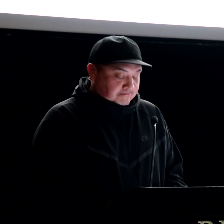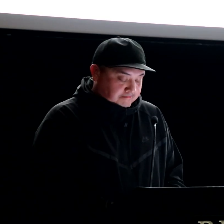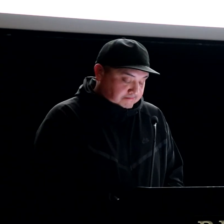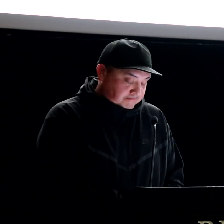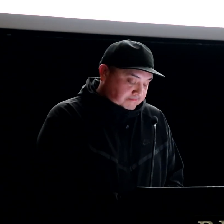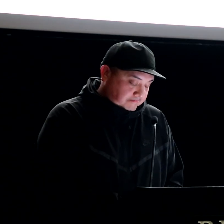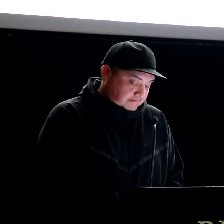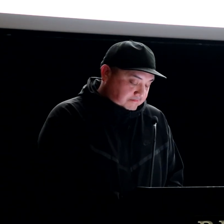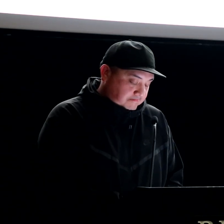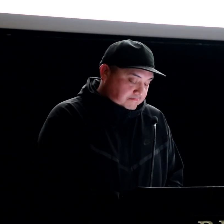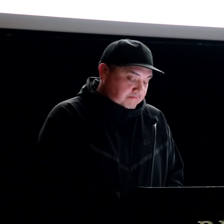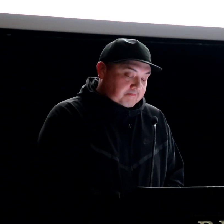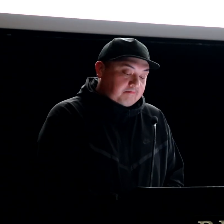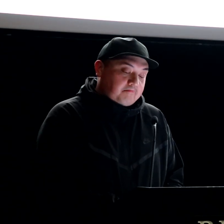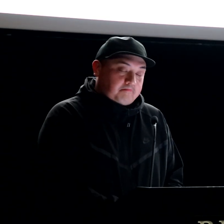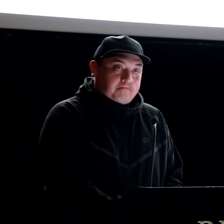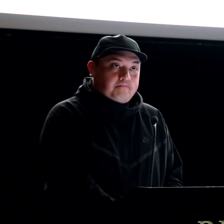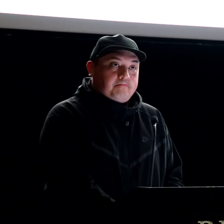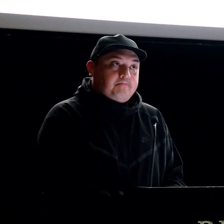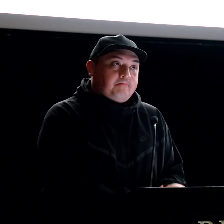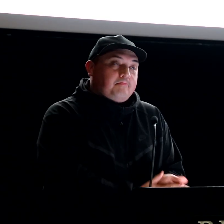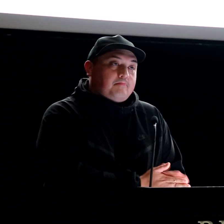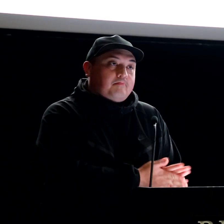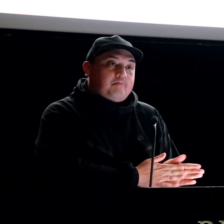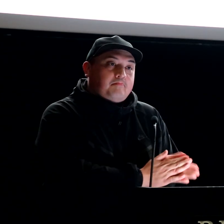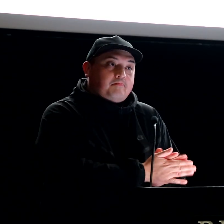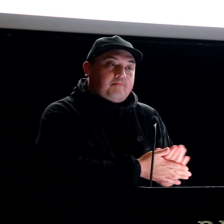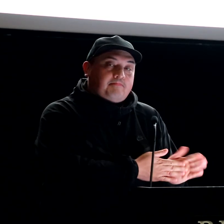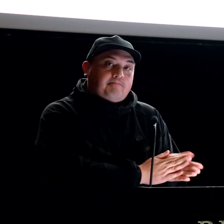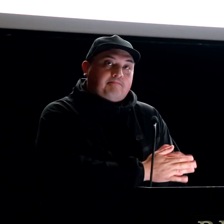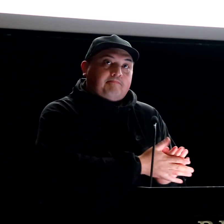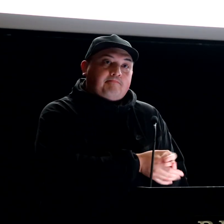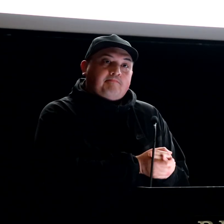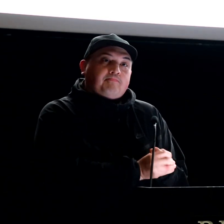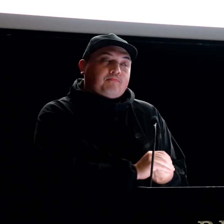to the Vignelli Center Student Club to start.